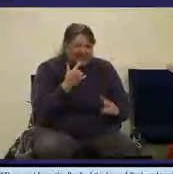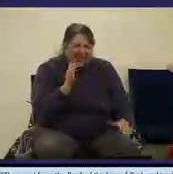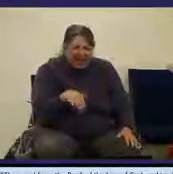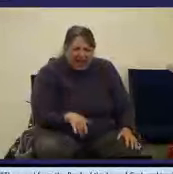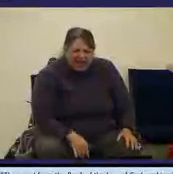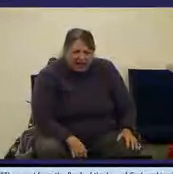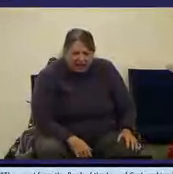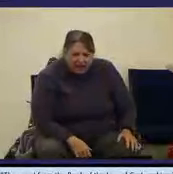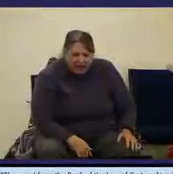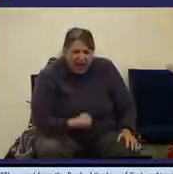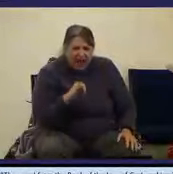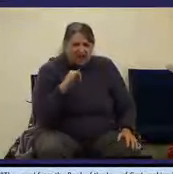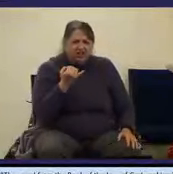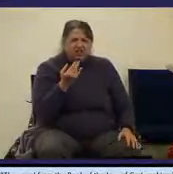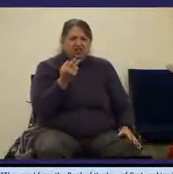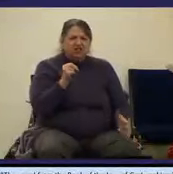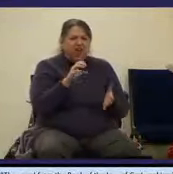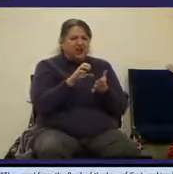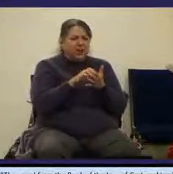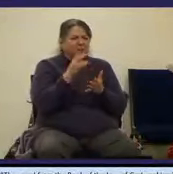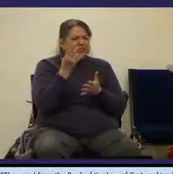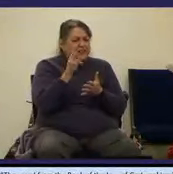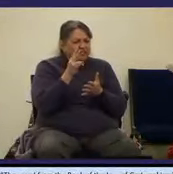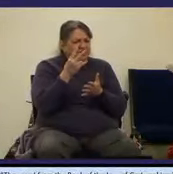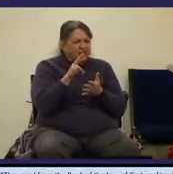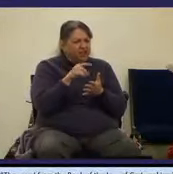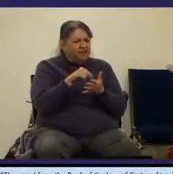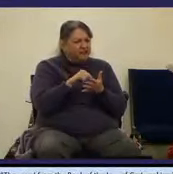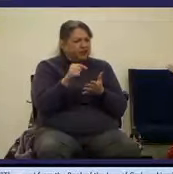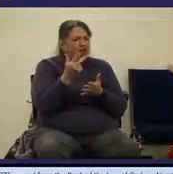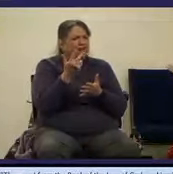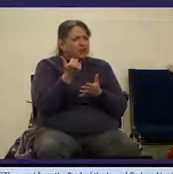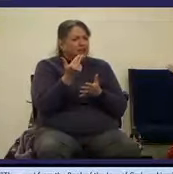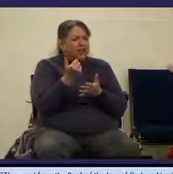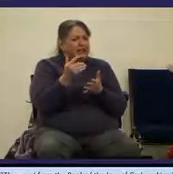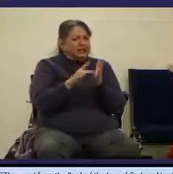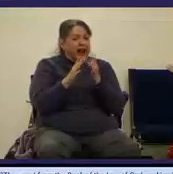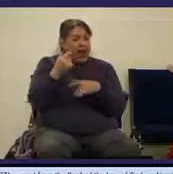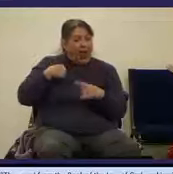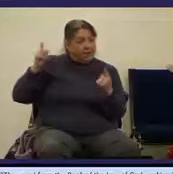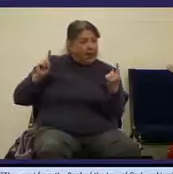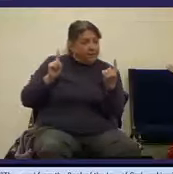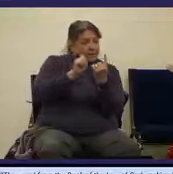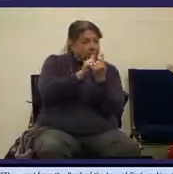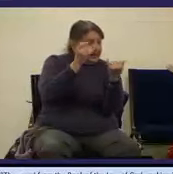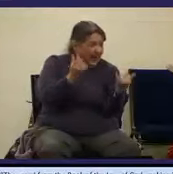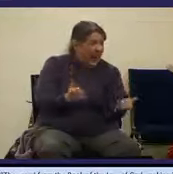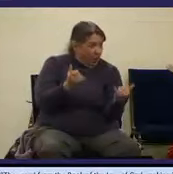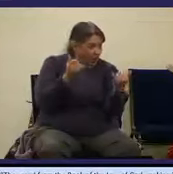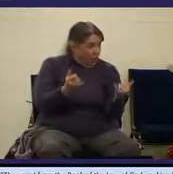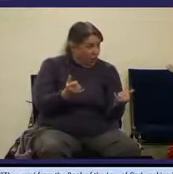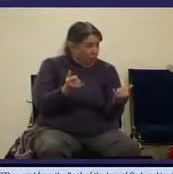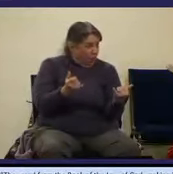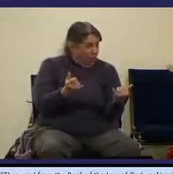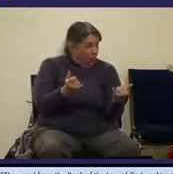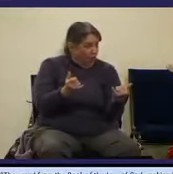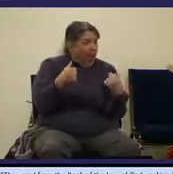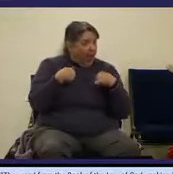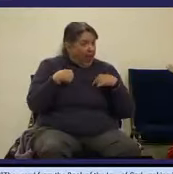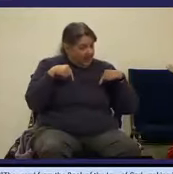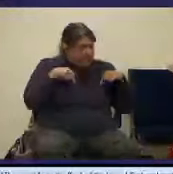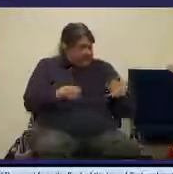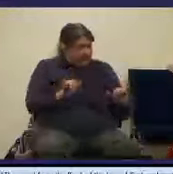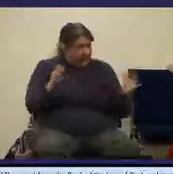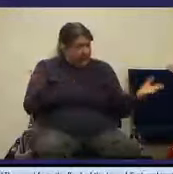And then in John 17:13, he says, I'm coming to you now, but I say these things while I am still in the world, so that